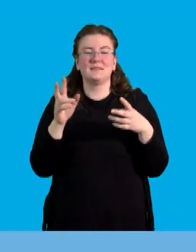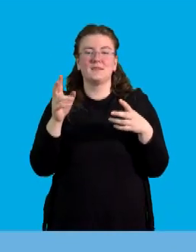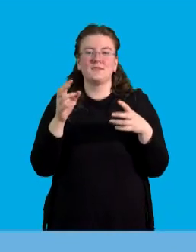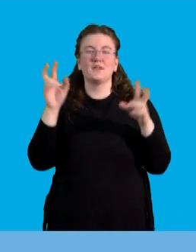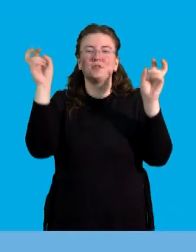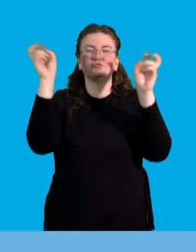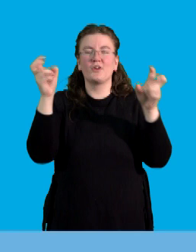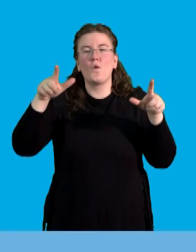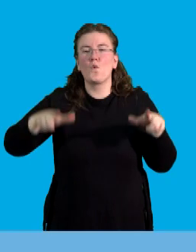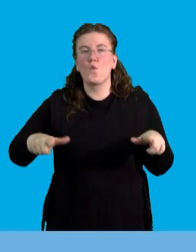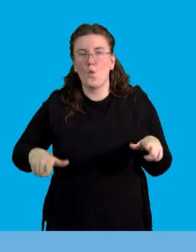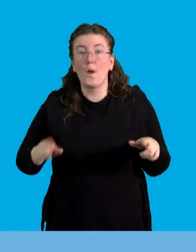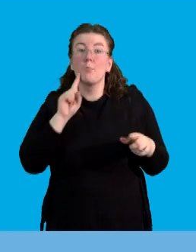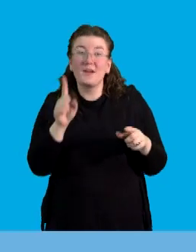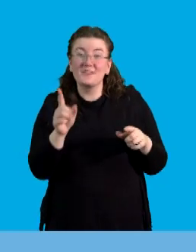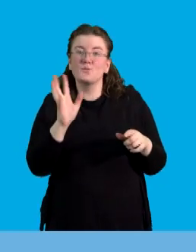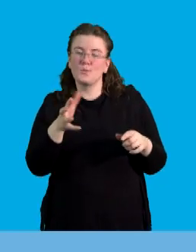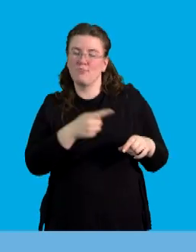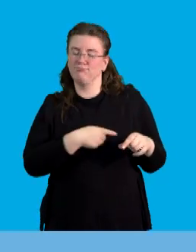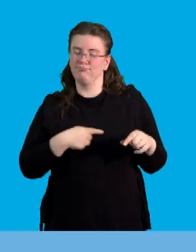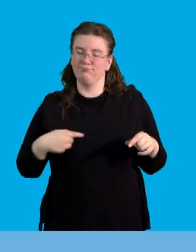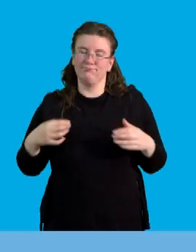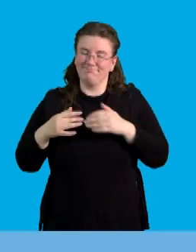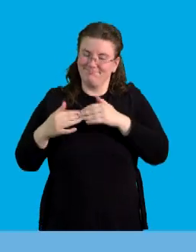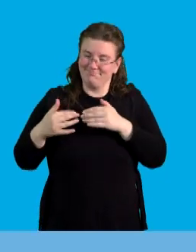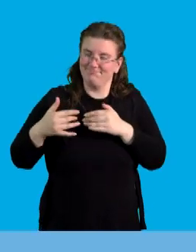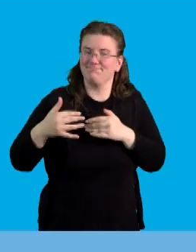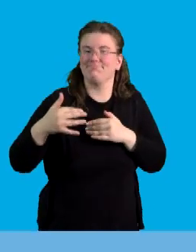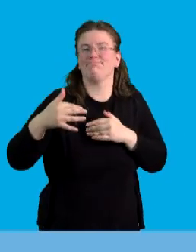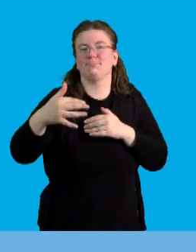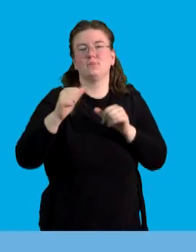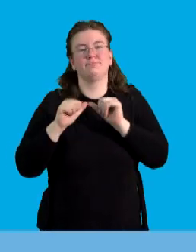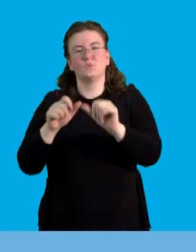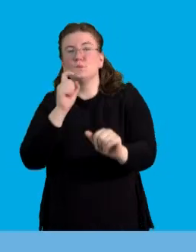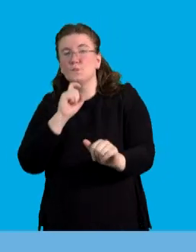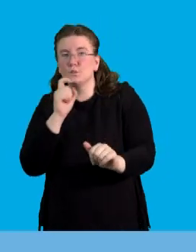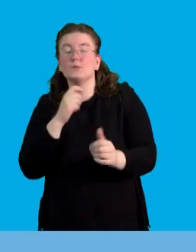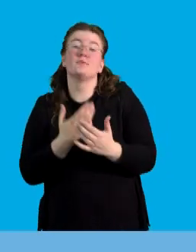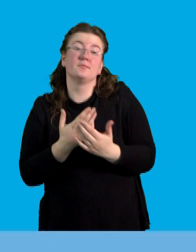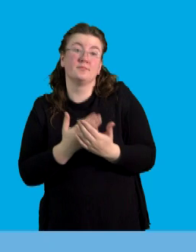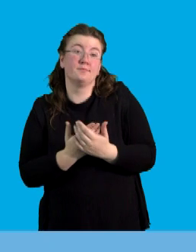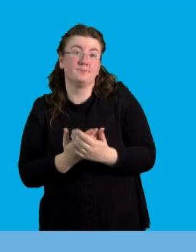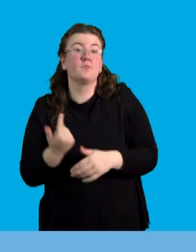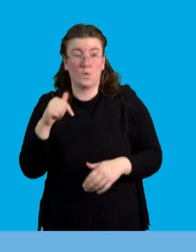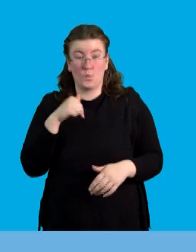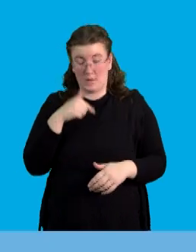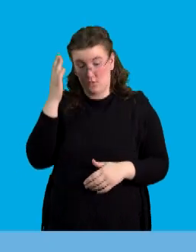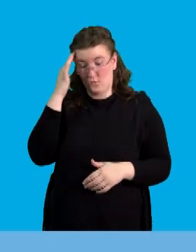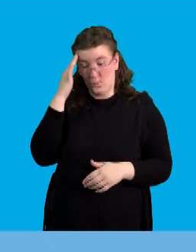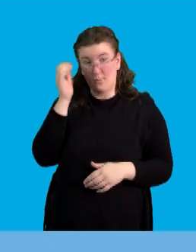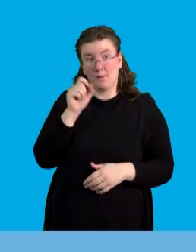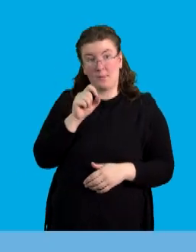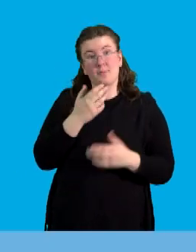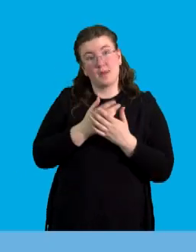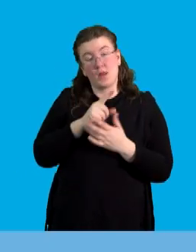last longer. Then with what we know, can we then be able to answer this question? We are asked to draw